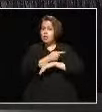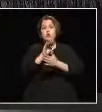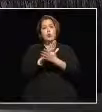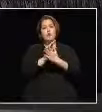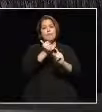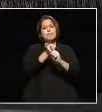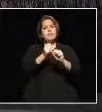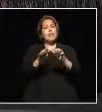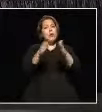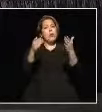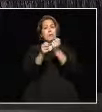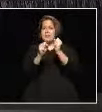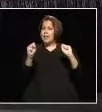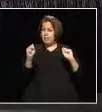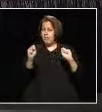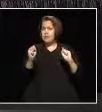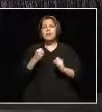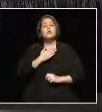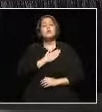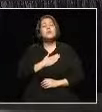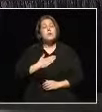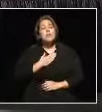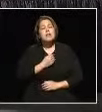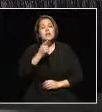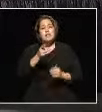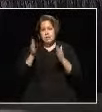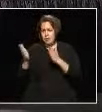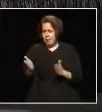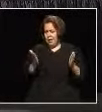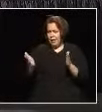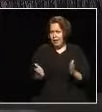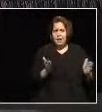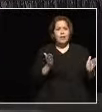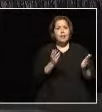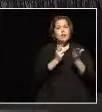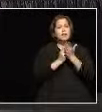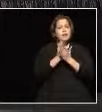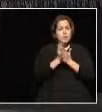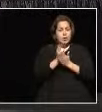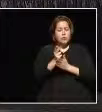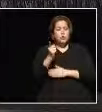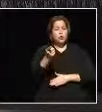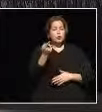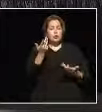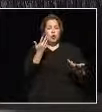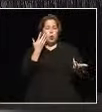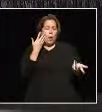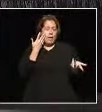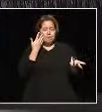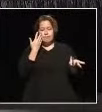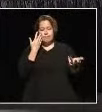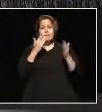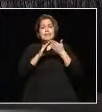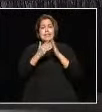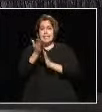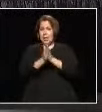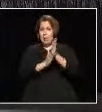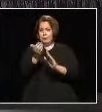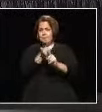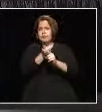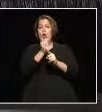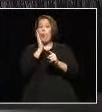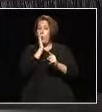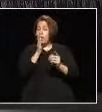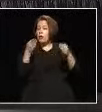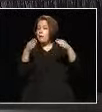safe manner. So again, please, as you're planning, make sure that you know that city parks are closed during